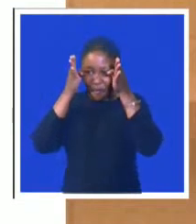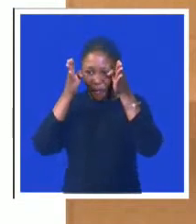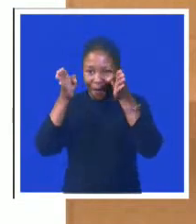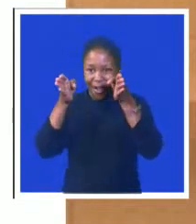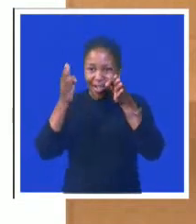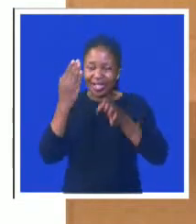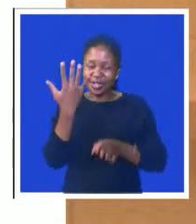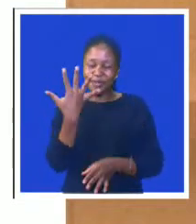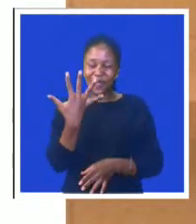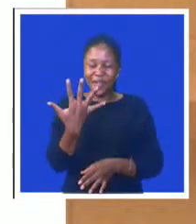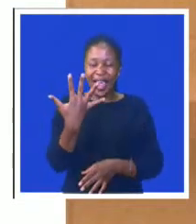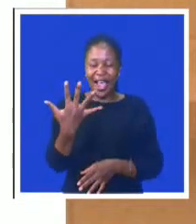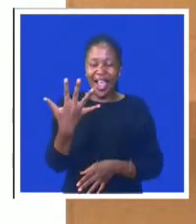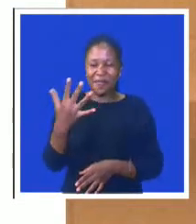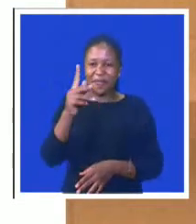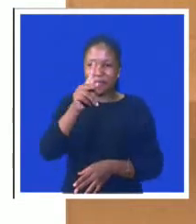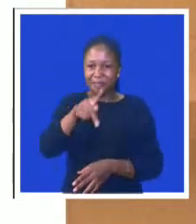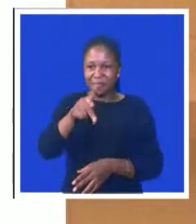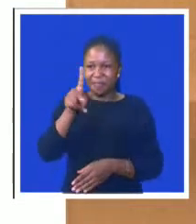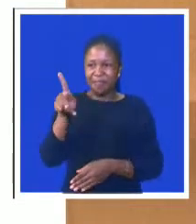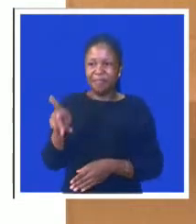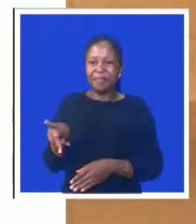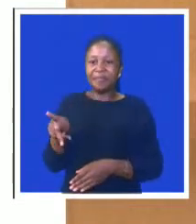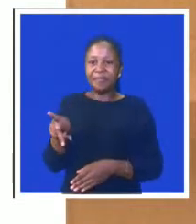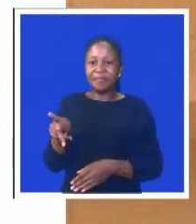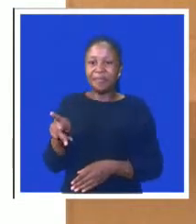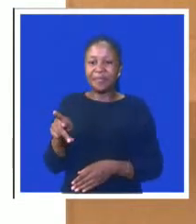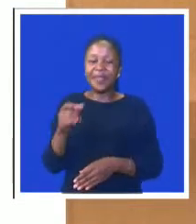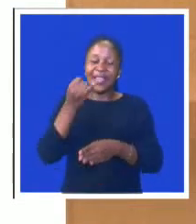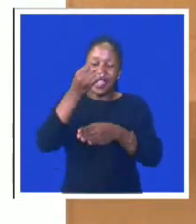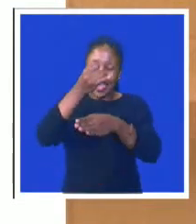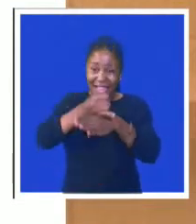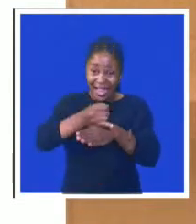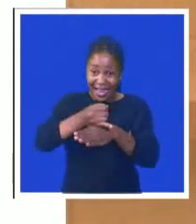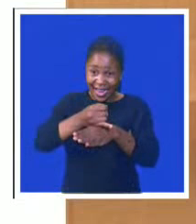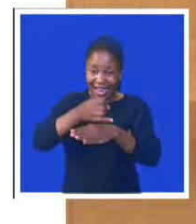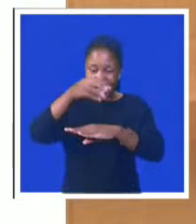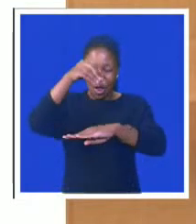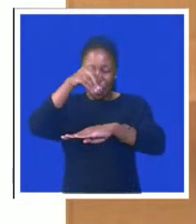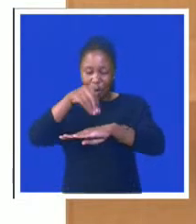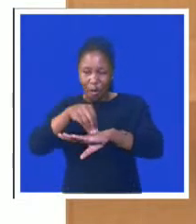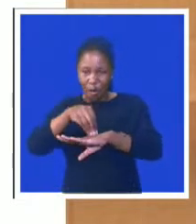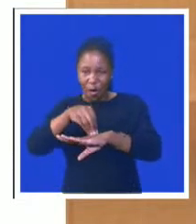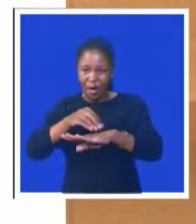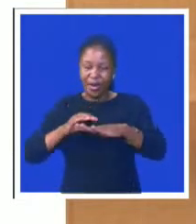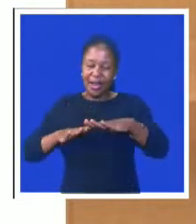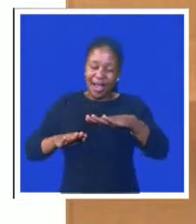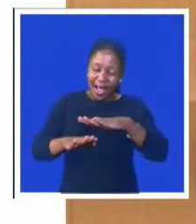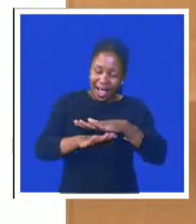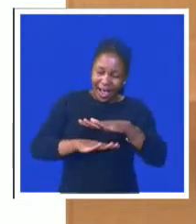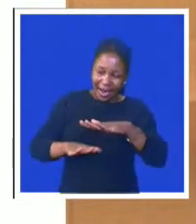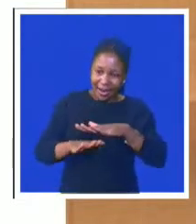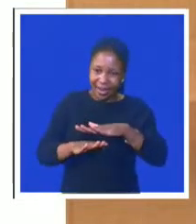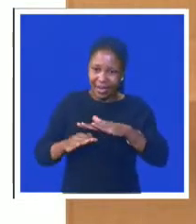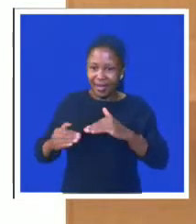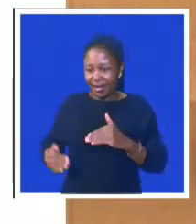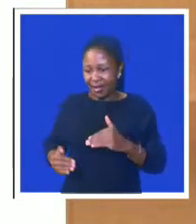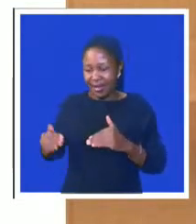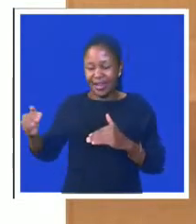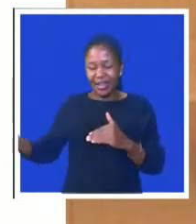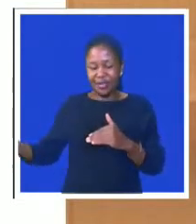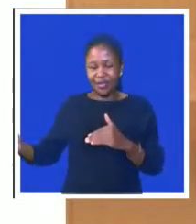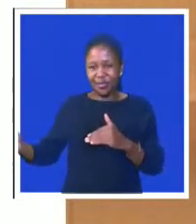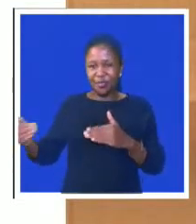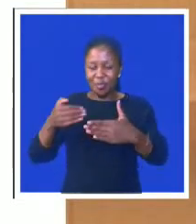which are in, on, under, next to,